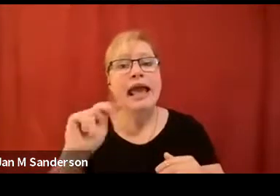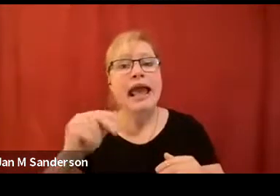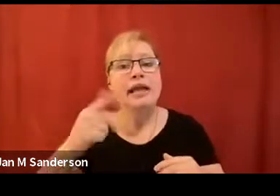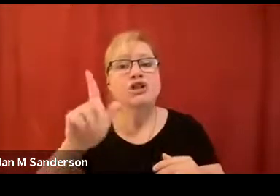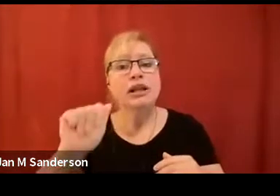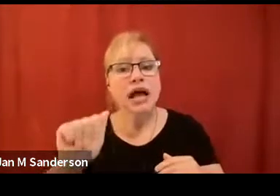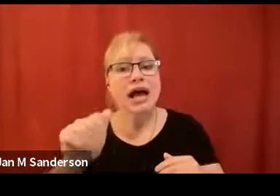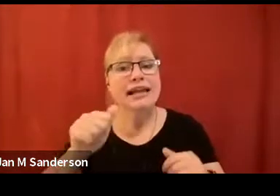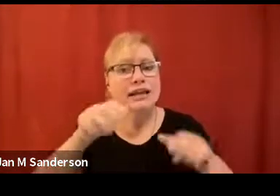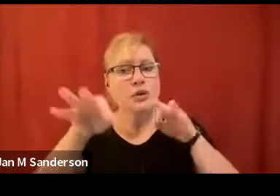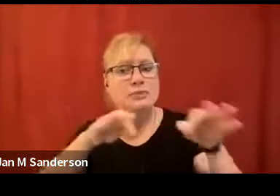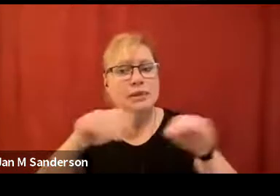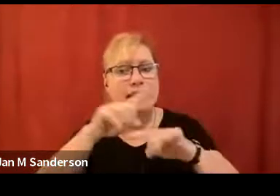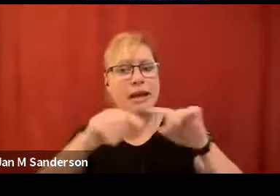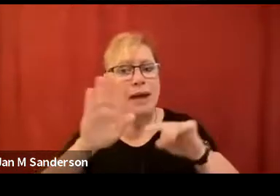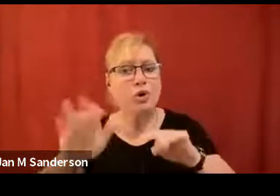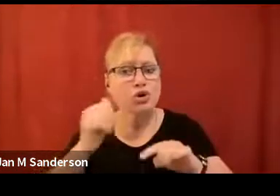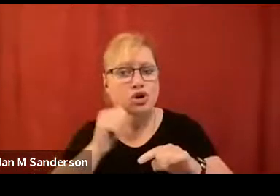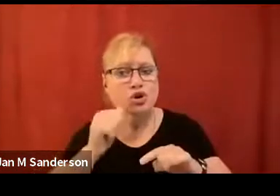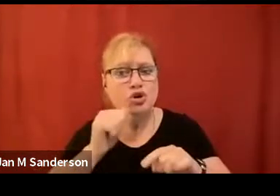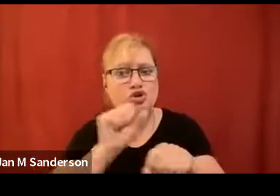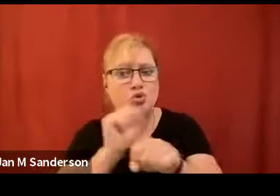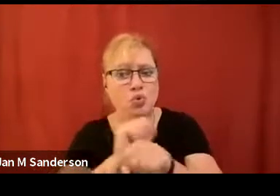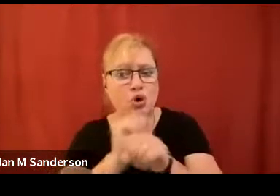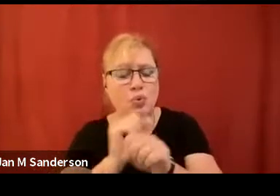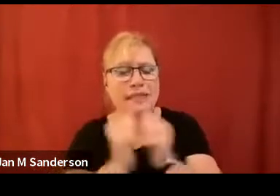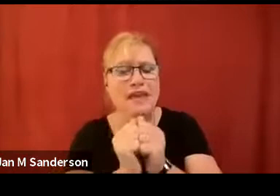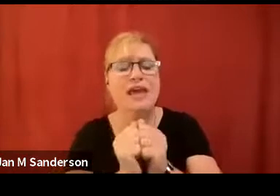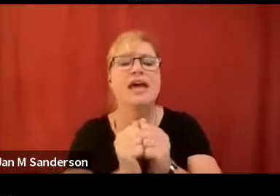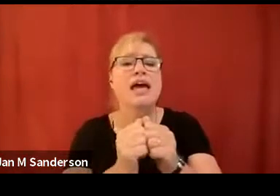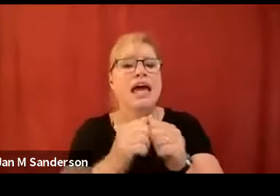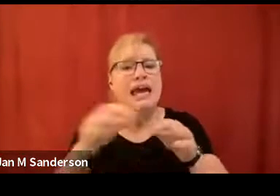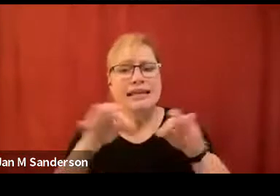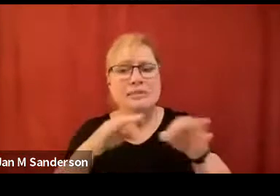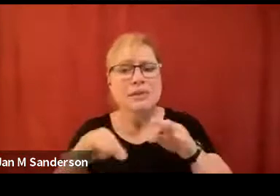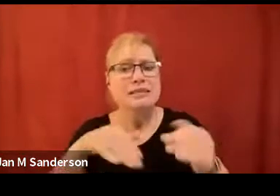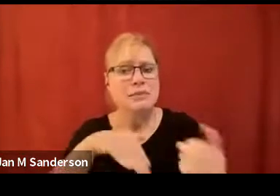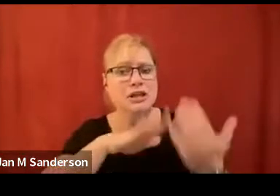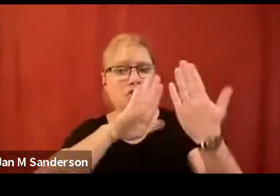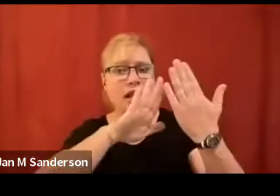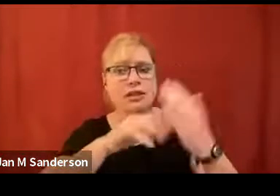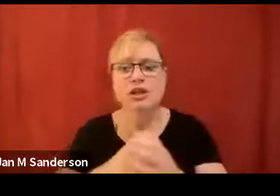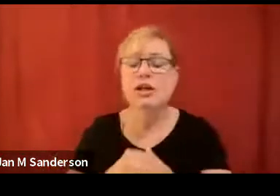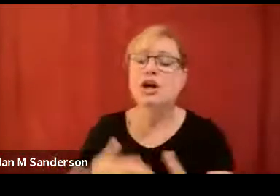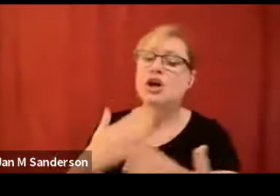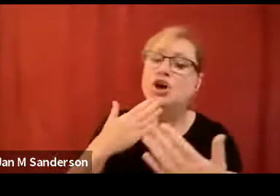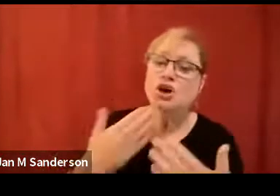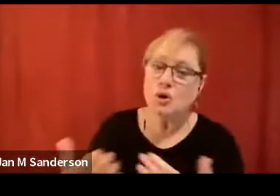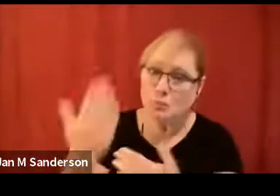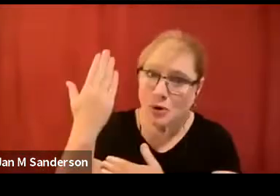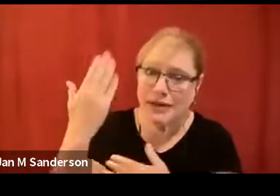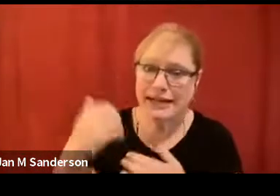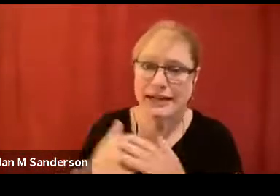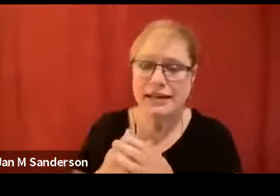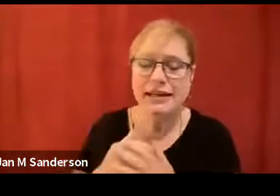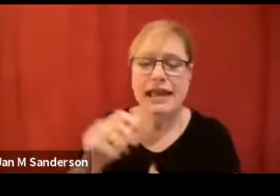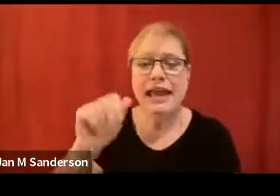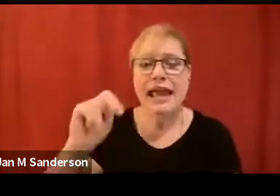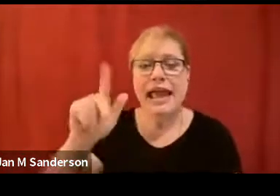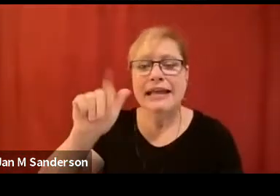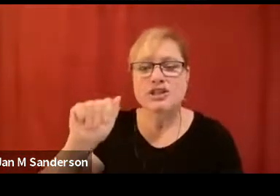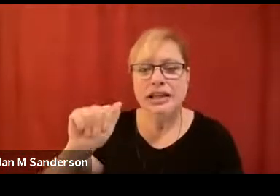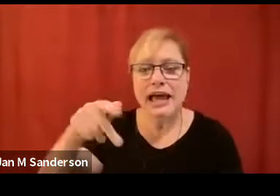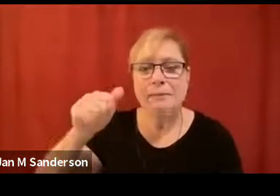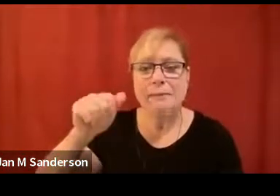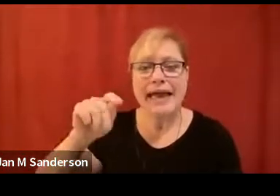more about the girls that you work with and some of the challenges and opportunities they face? Yes, good morning. Angela Patton, and I'm